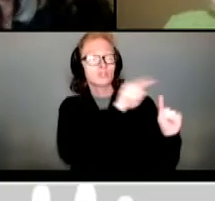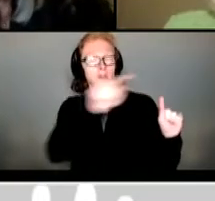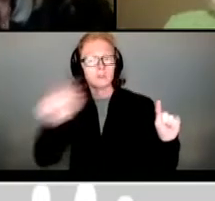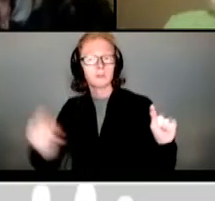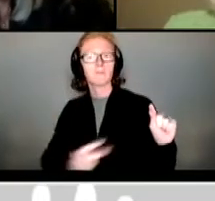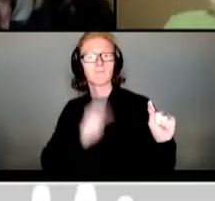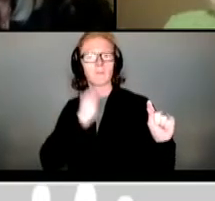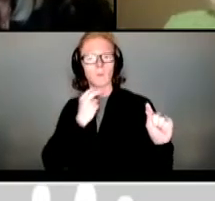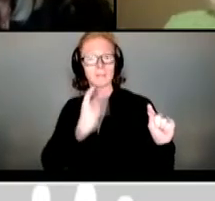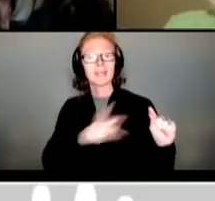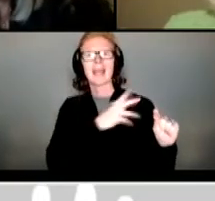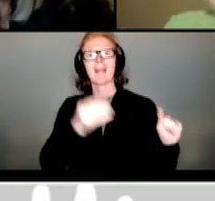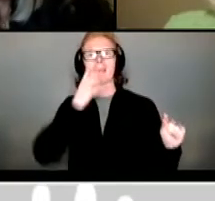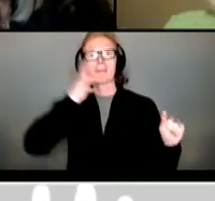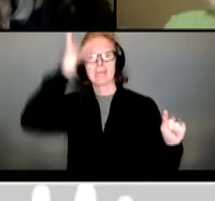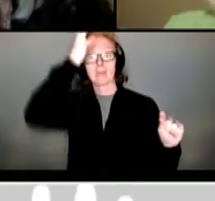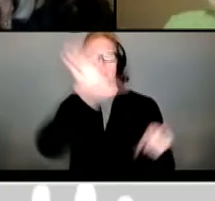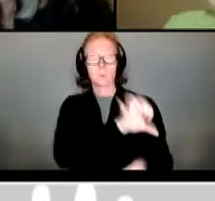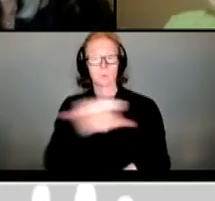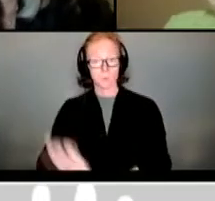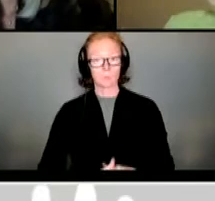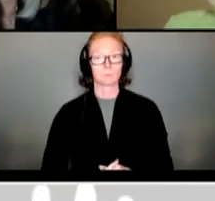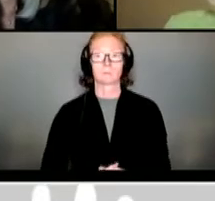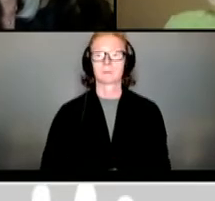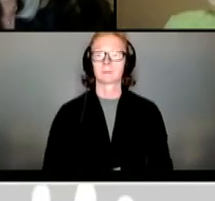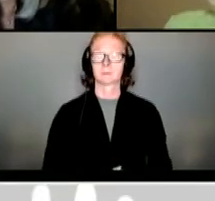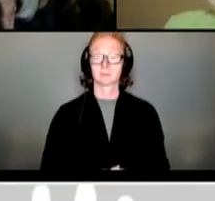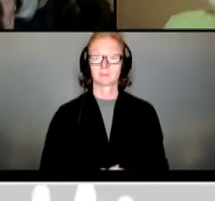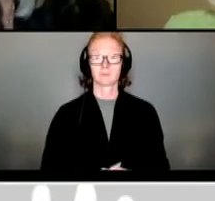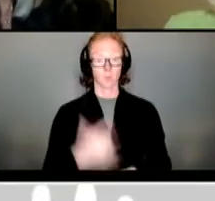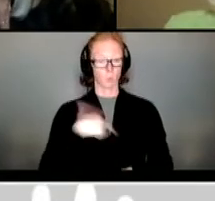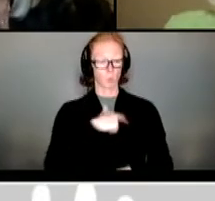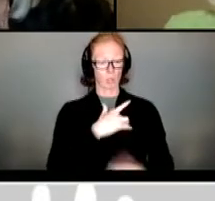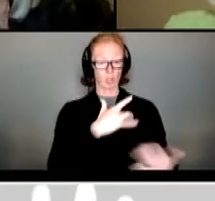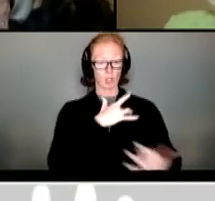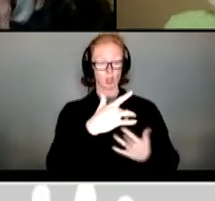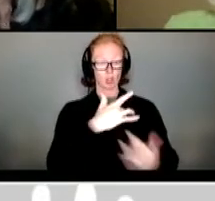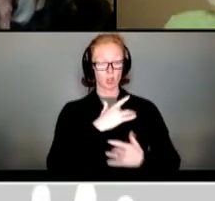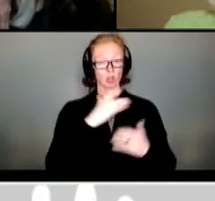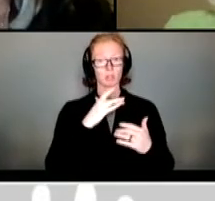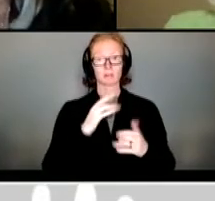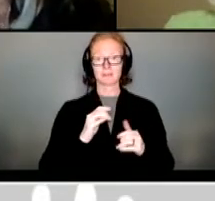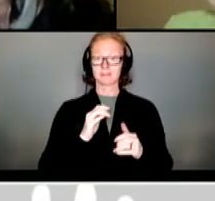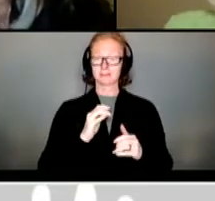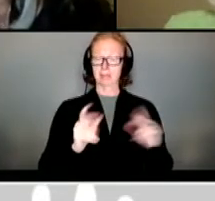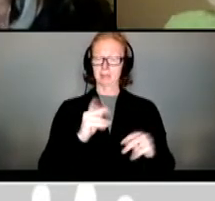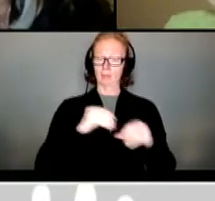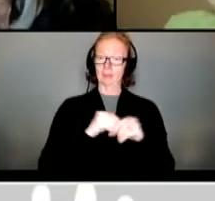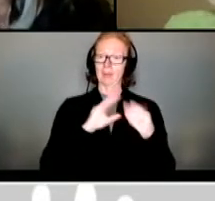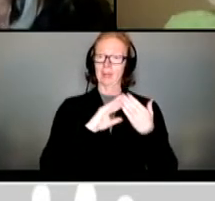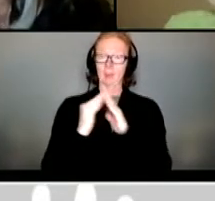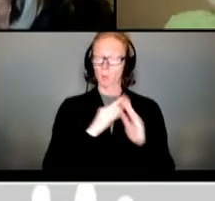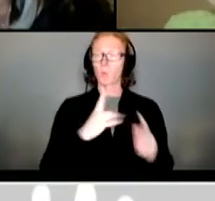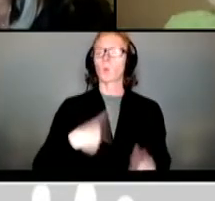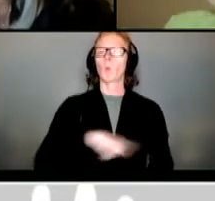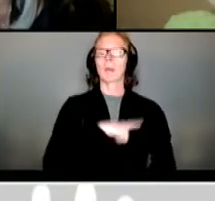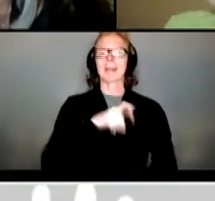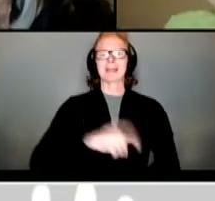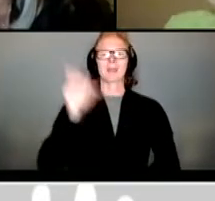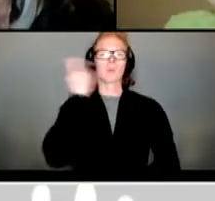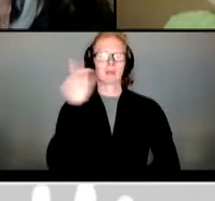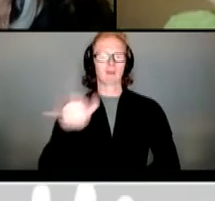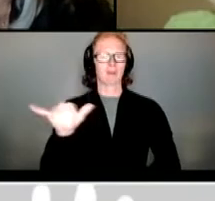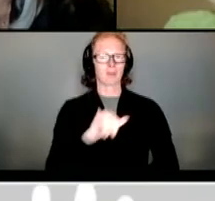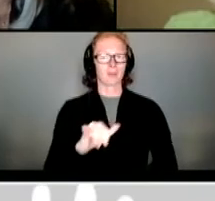the parents. And as concerned citizens, we need to hear from you. So we invite